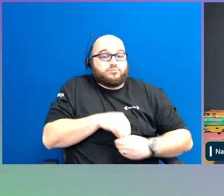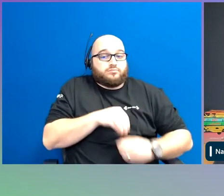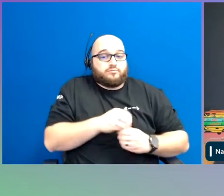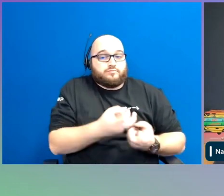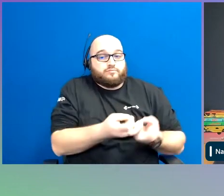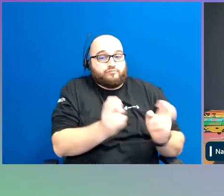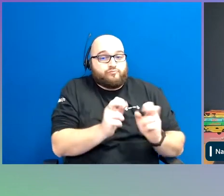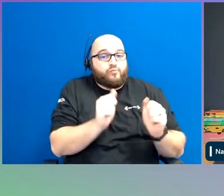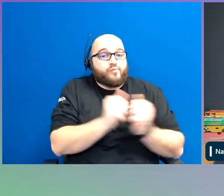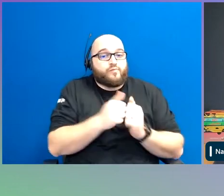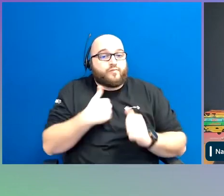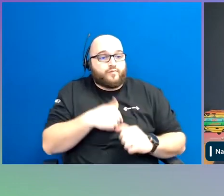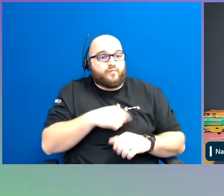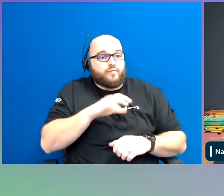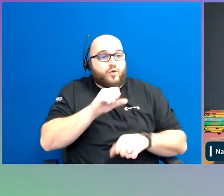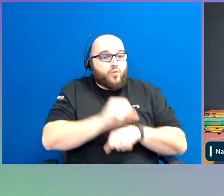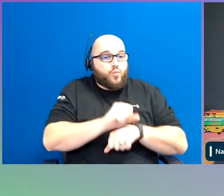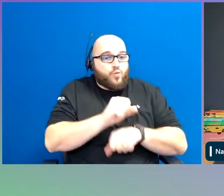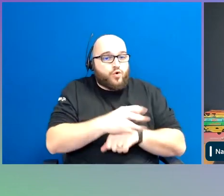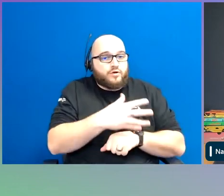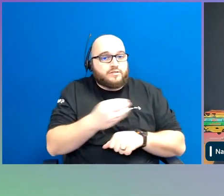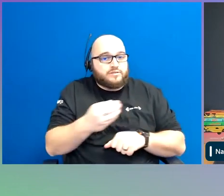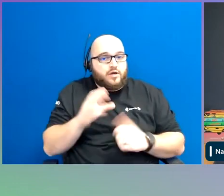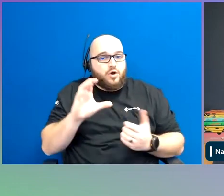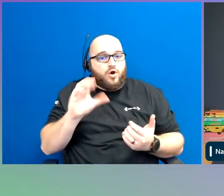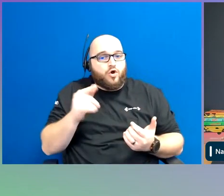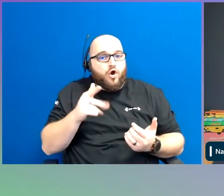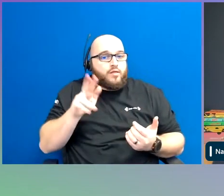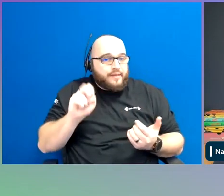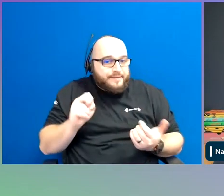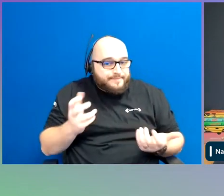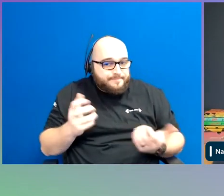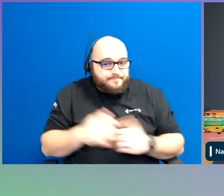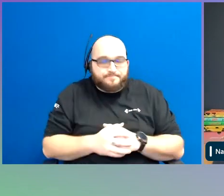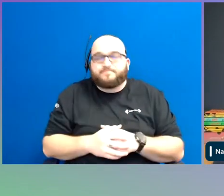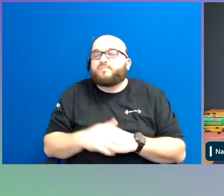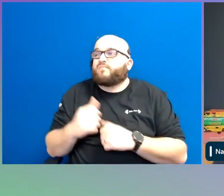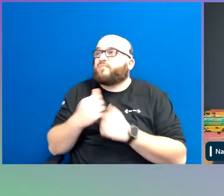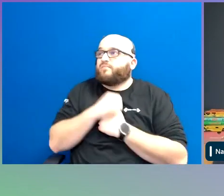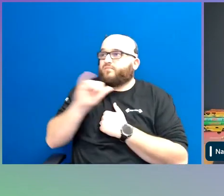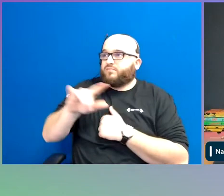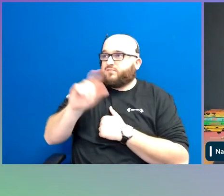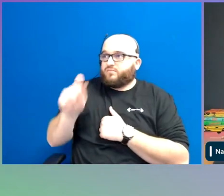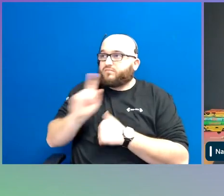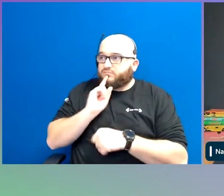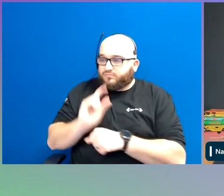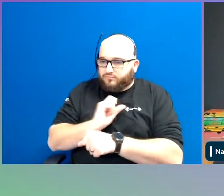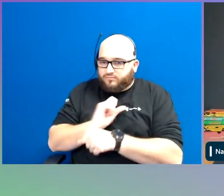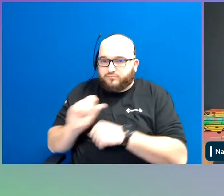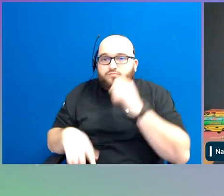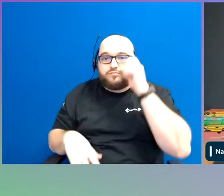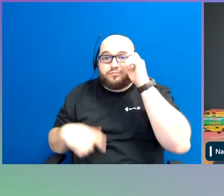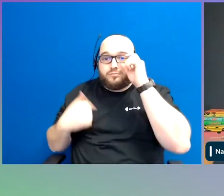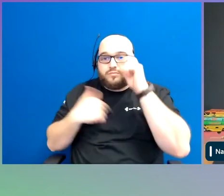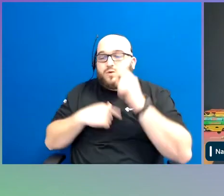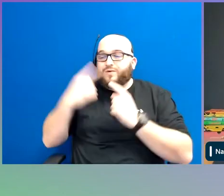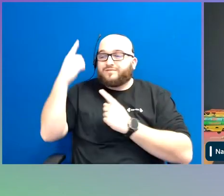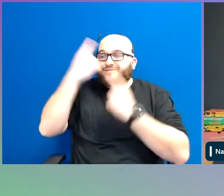and co-workers? Love this question. We've actually considered